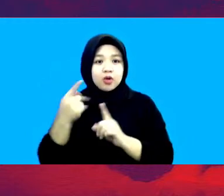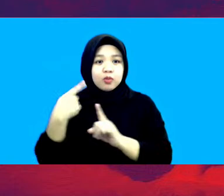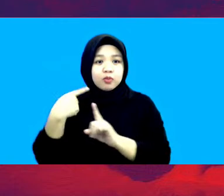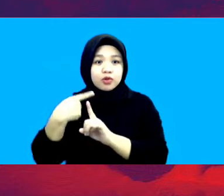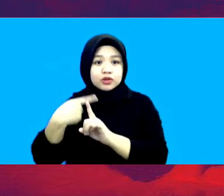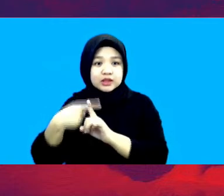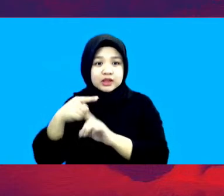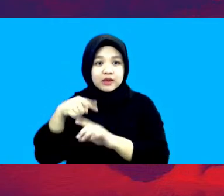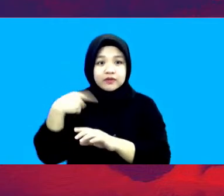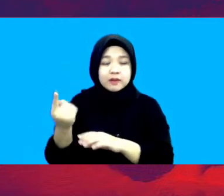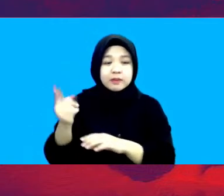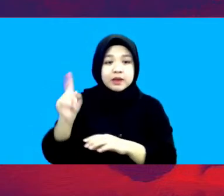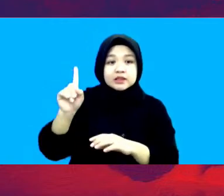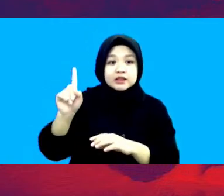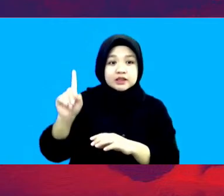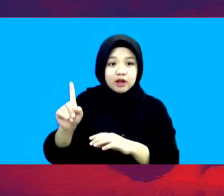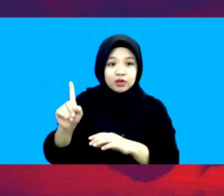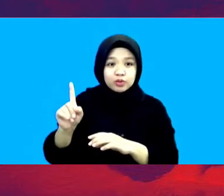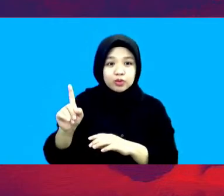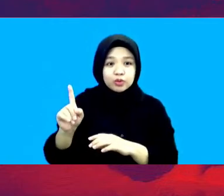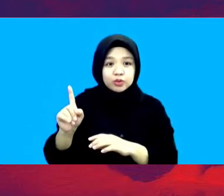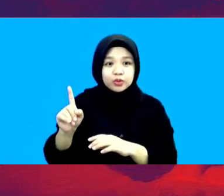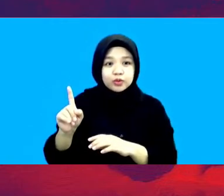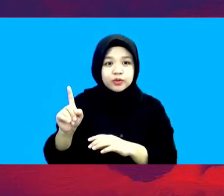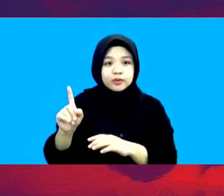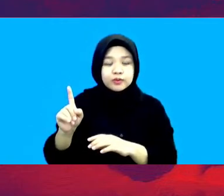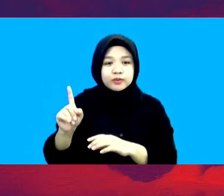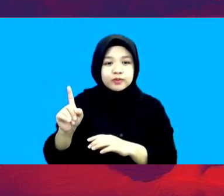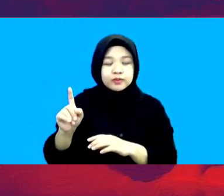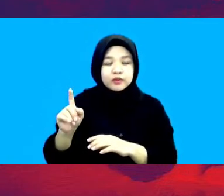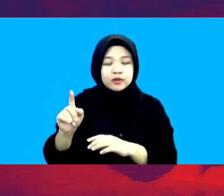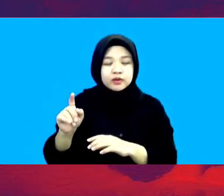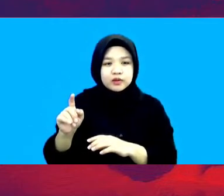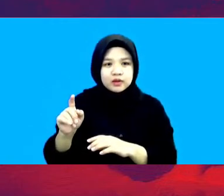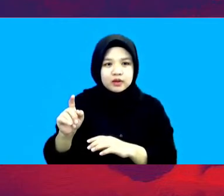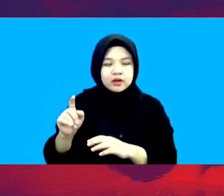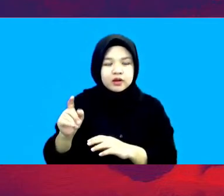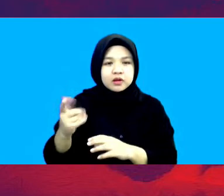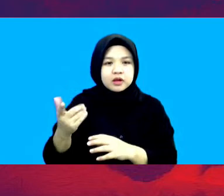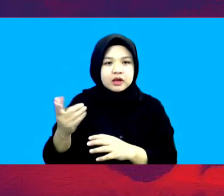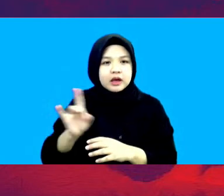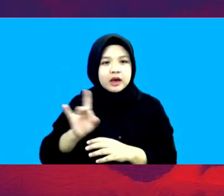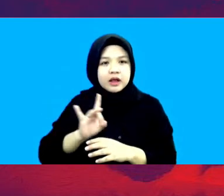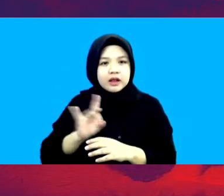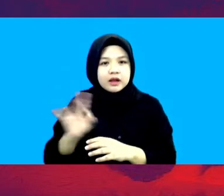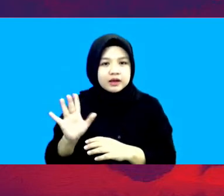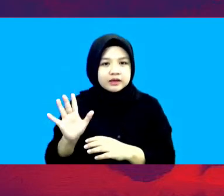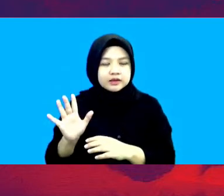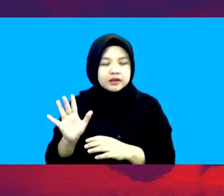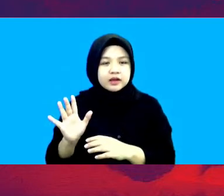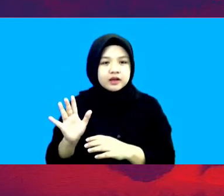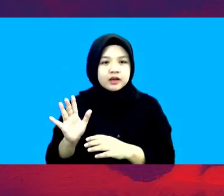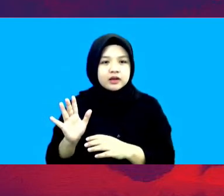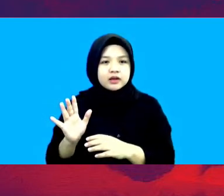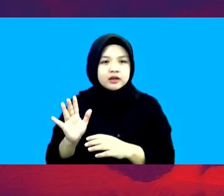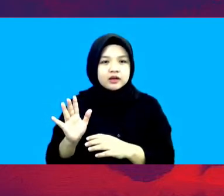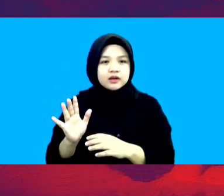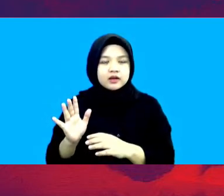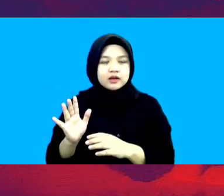question. If the poverty line is 5, and the distribution is 7, 3, 4,